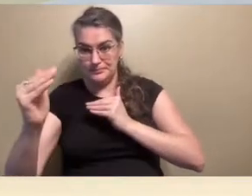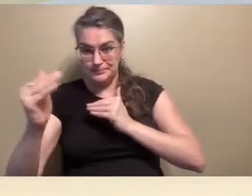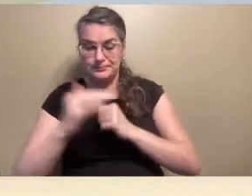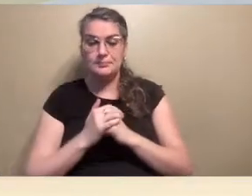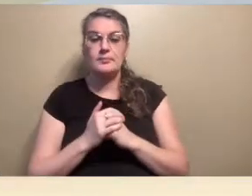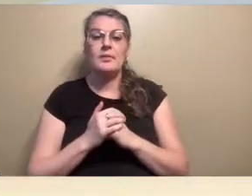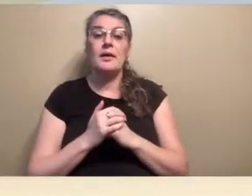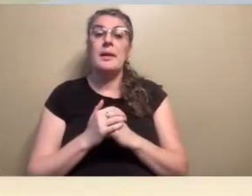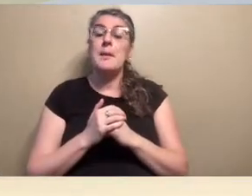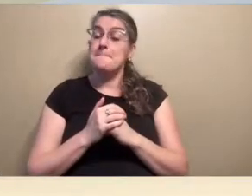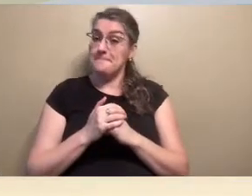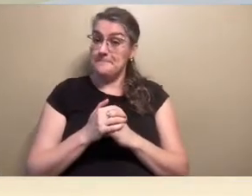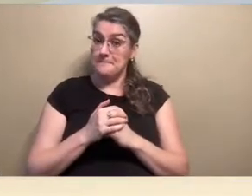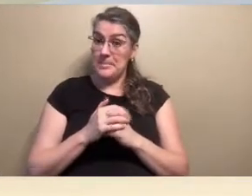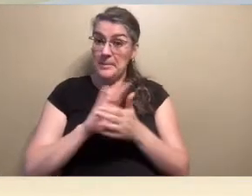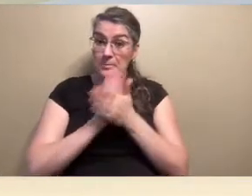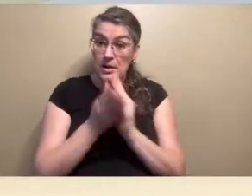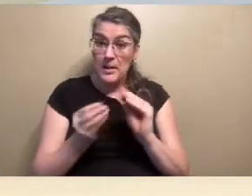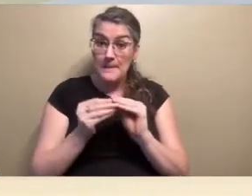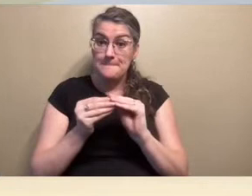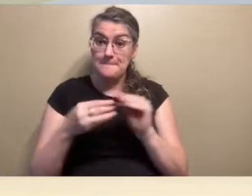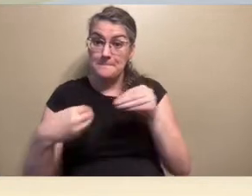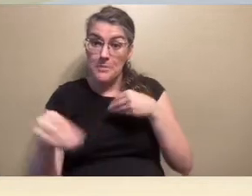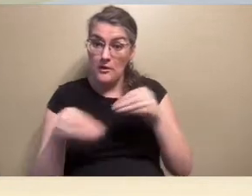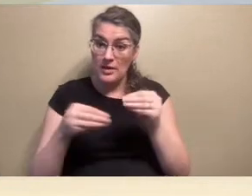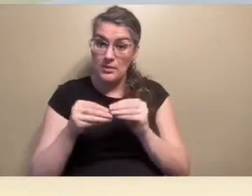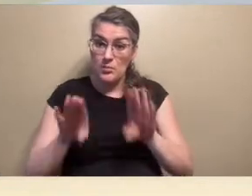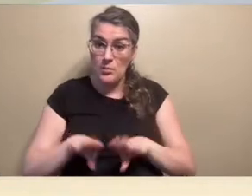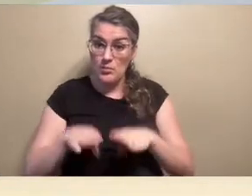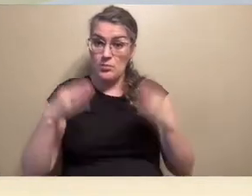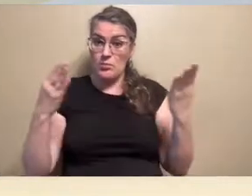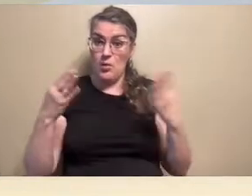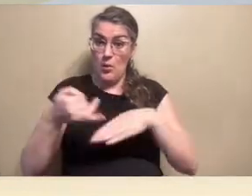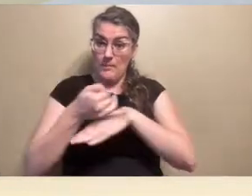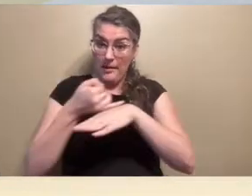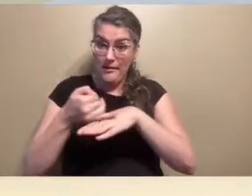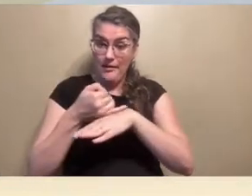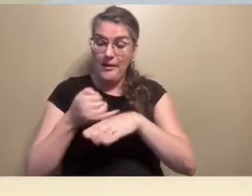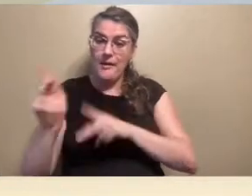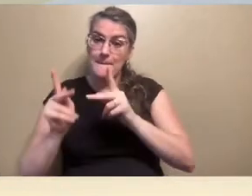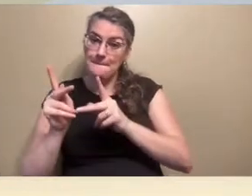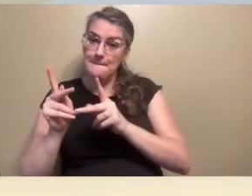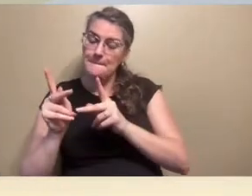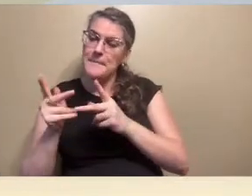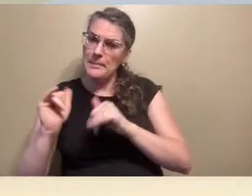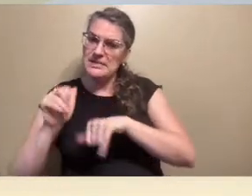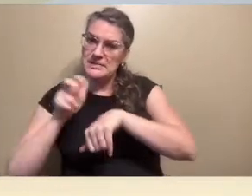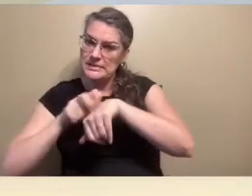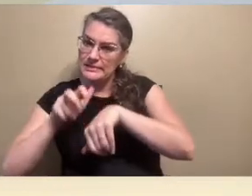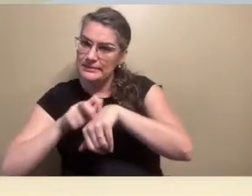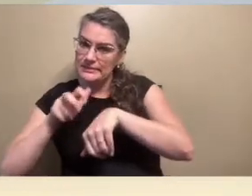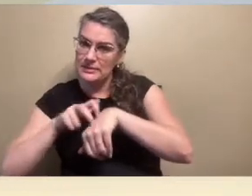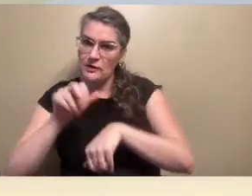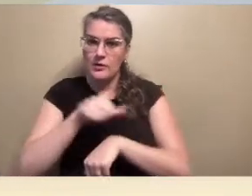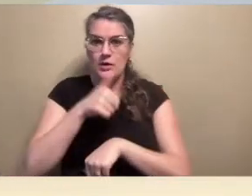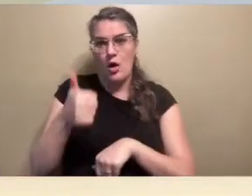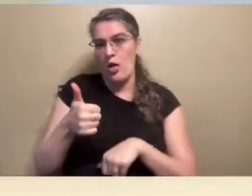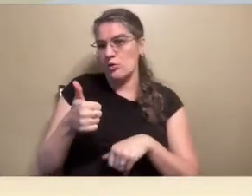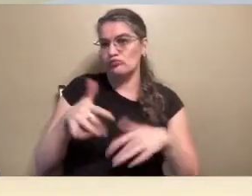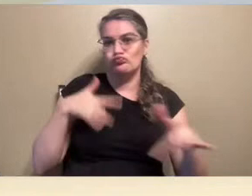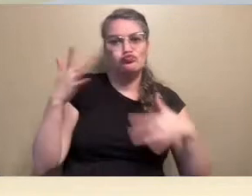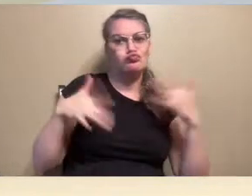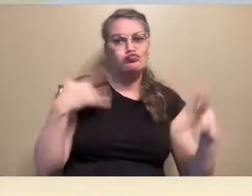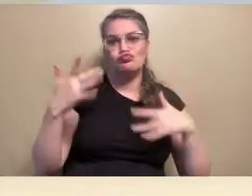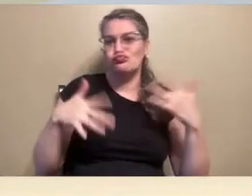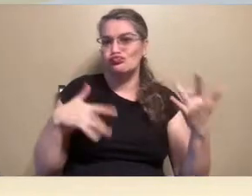resume activities, some will feel quite excited and others will be more concerned. Going forward, we should plan on